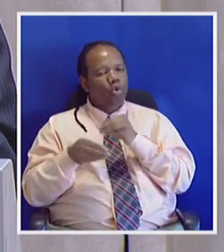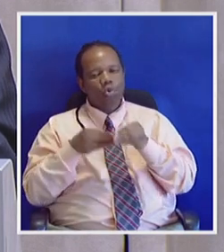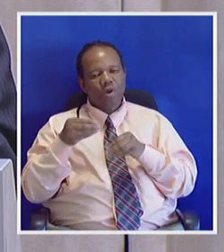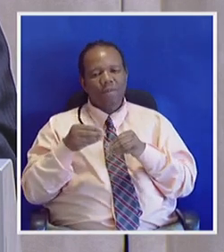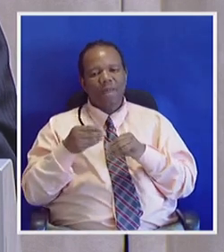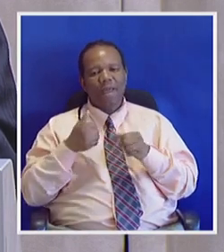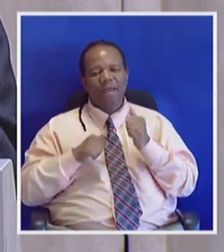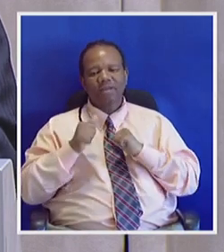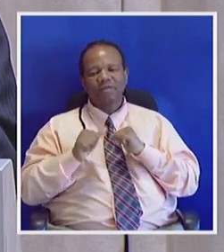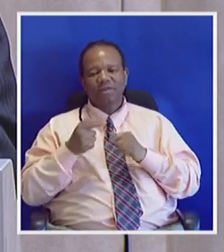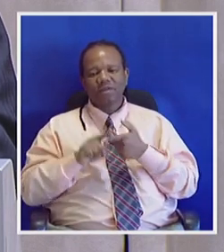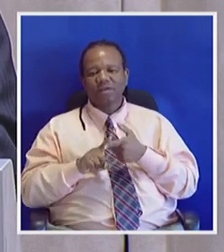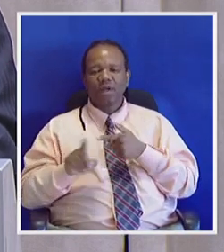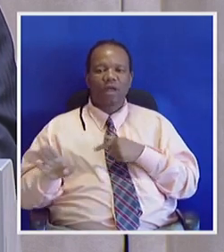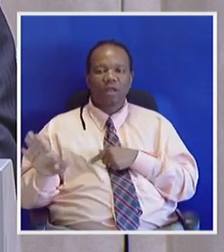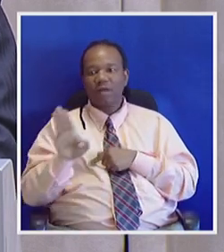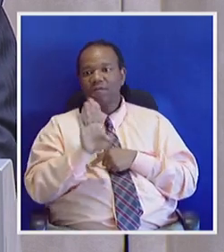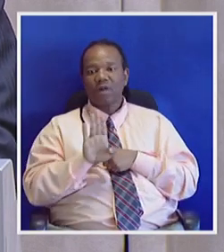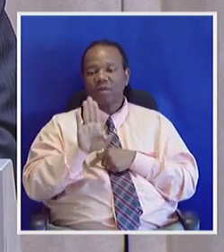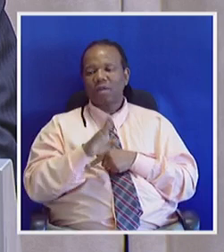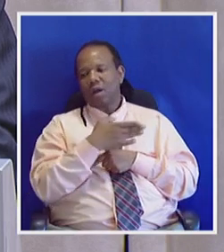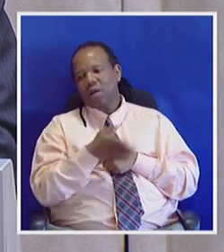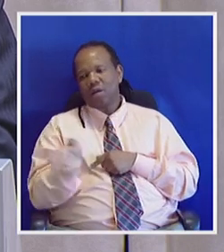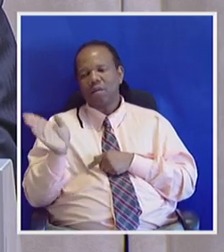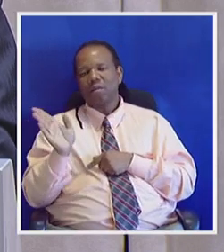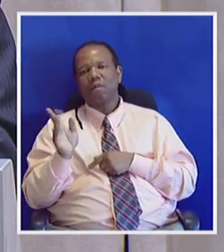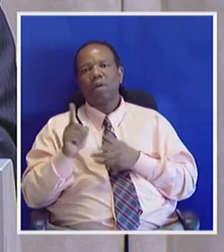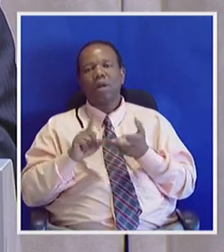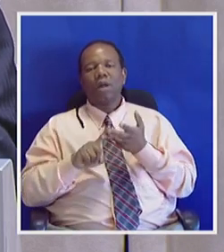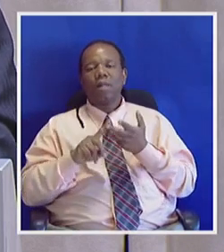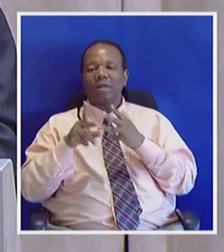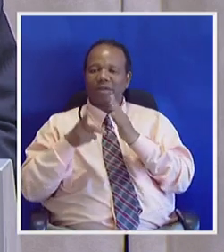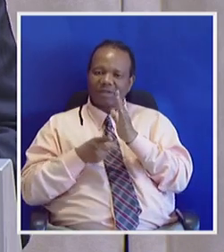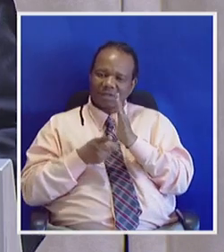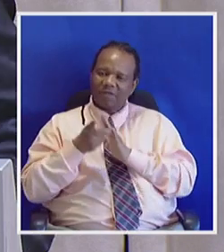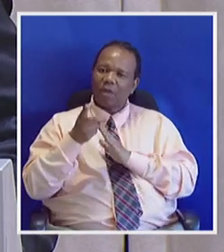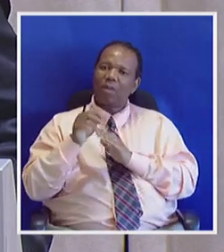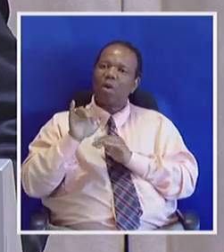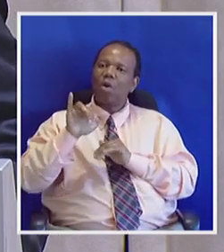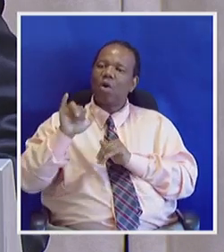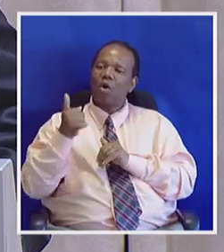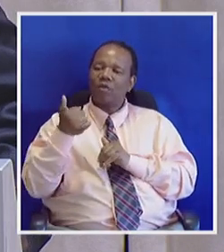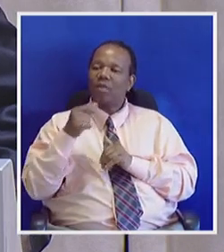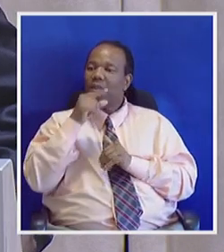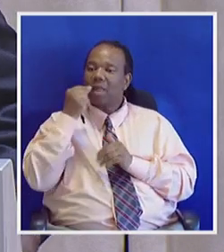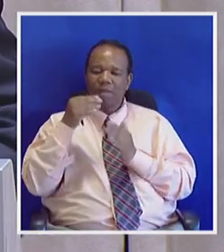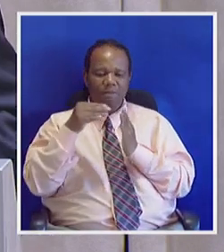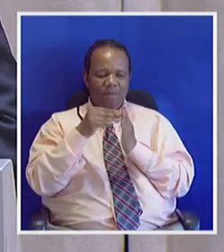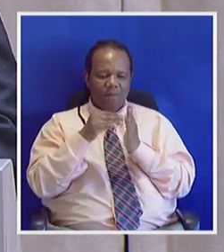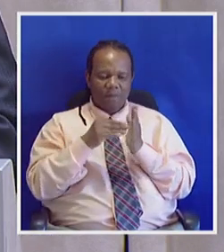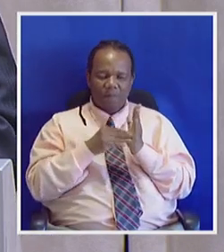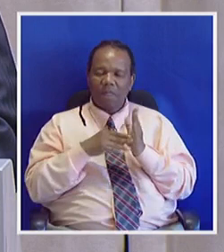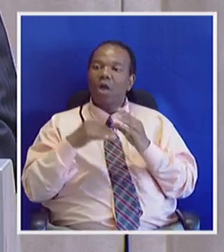including fronting, by, amongst others, developing a register of delinquent individuals and